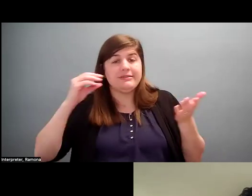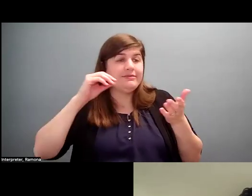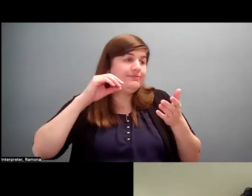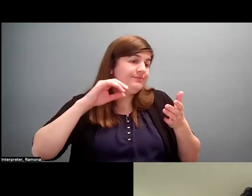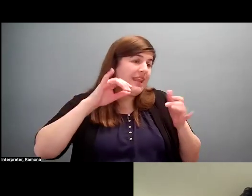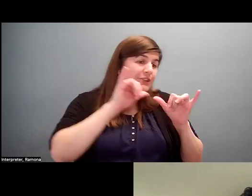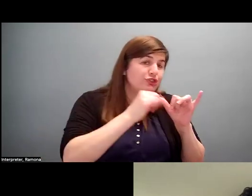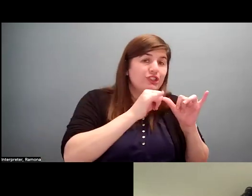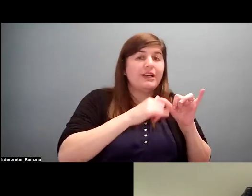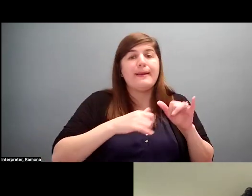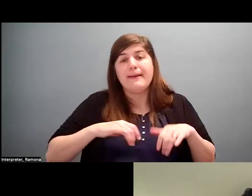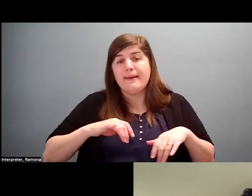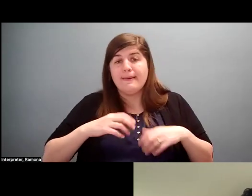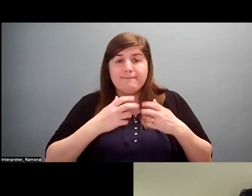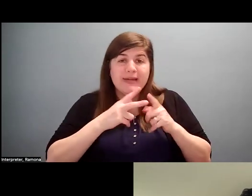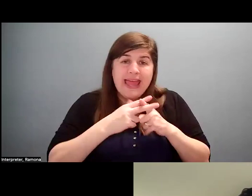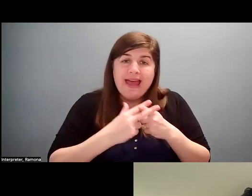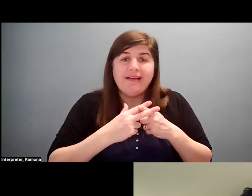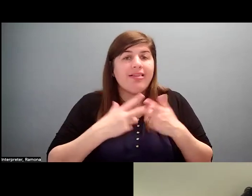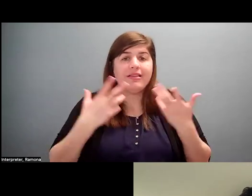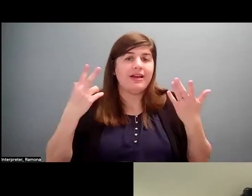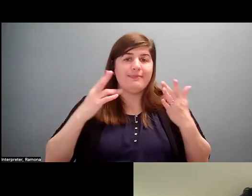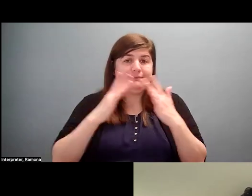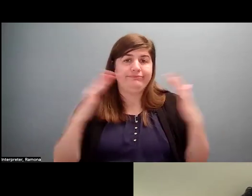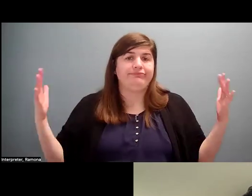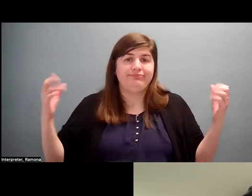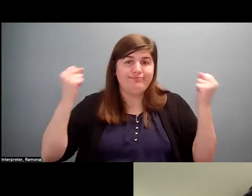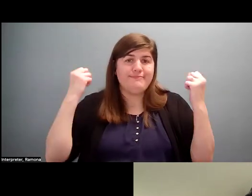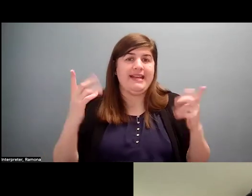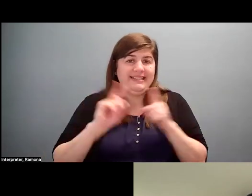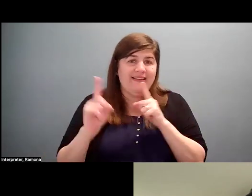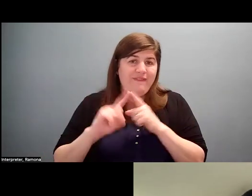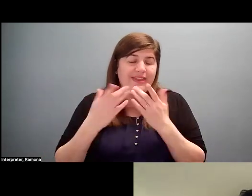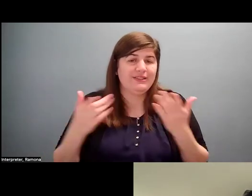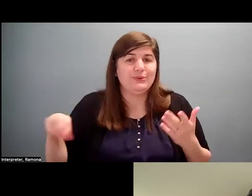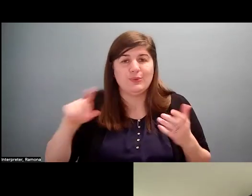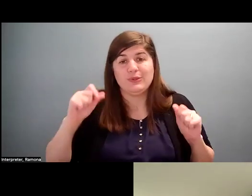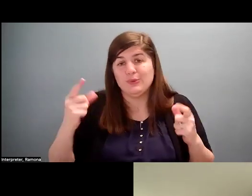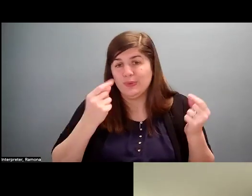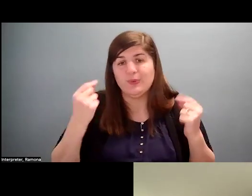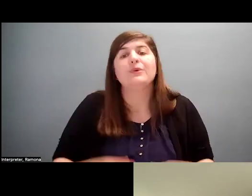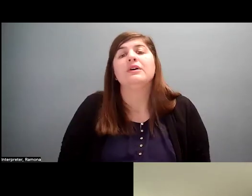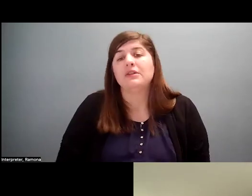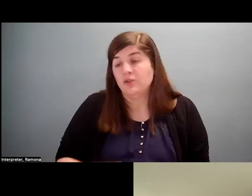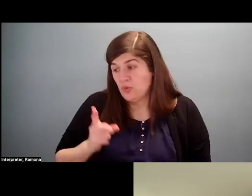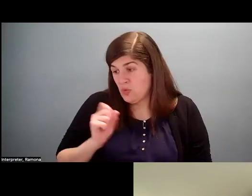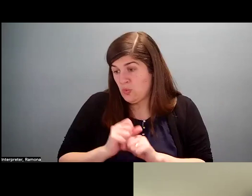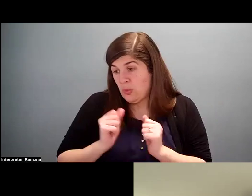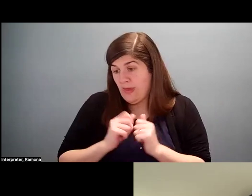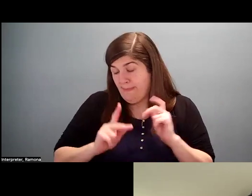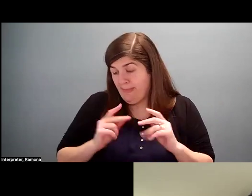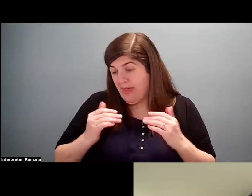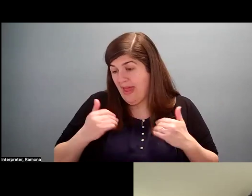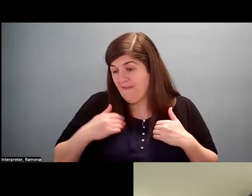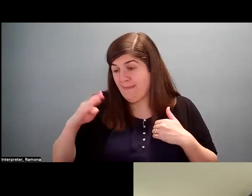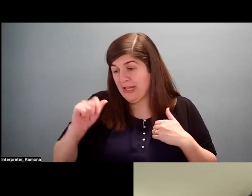engineering, mechanical, you name it. Yeah, there's so many things you can do. Cool. And do you work with people who have like